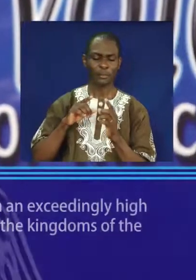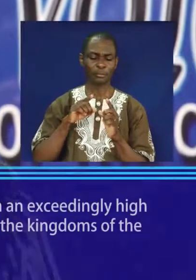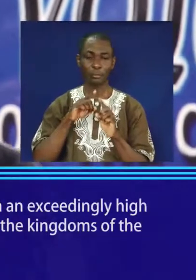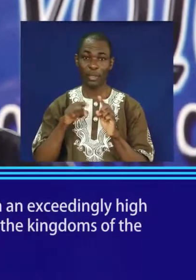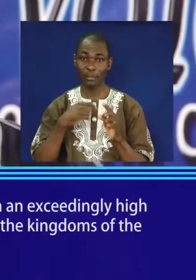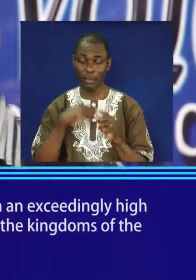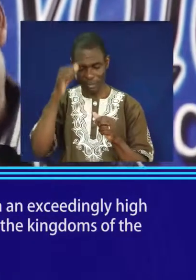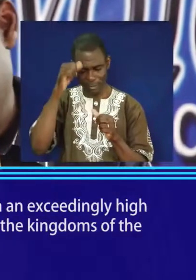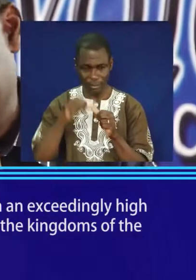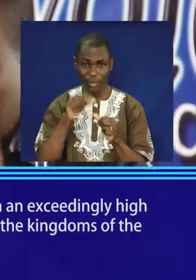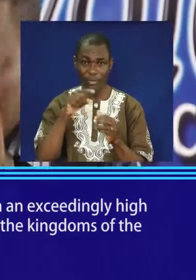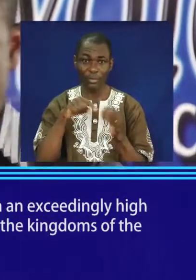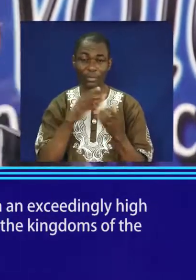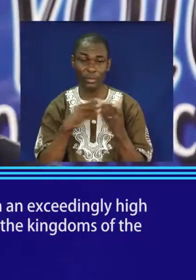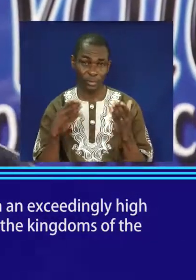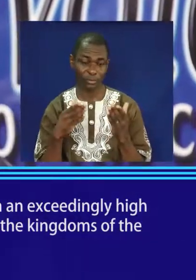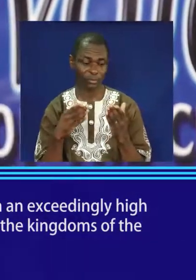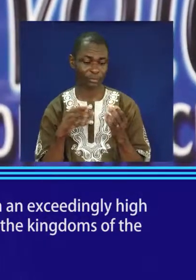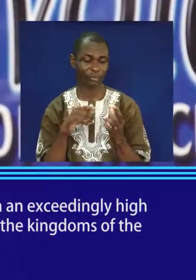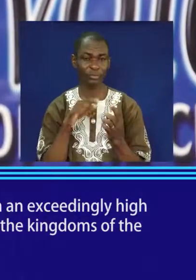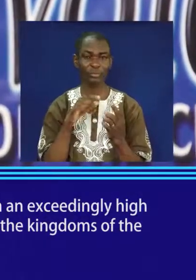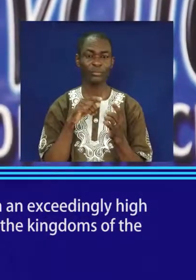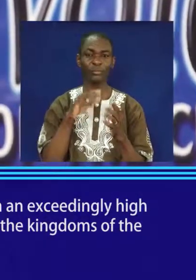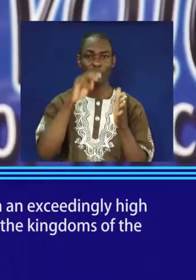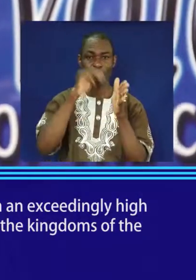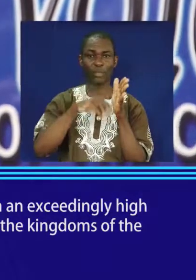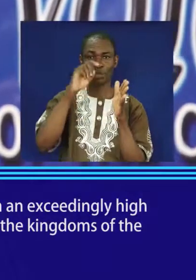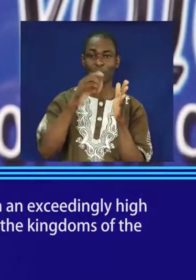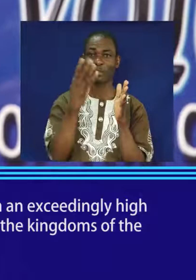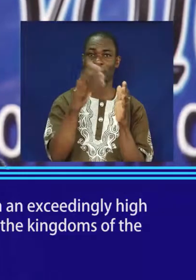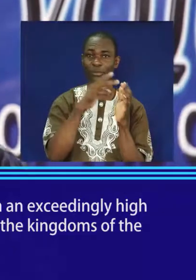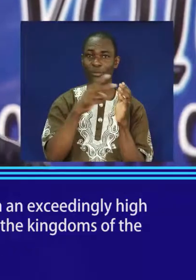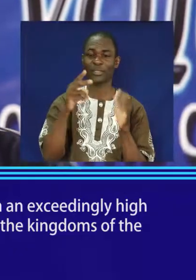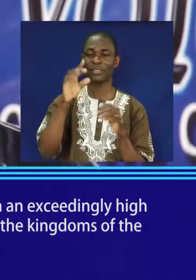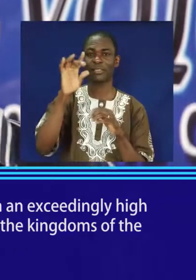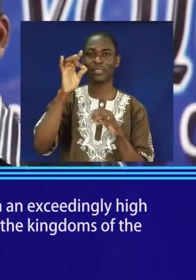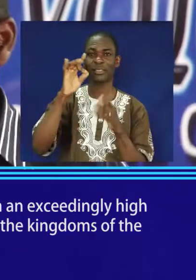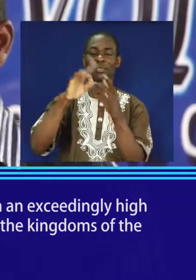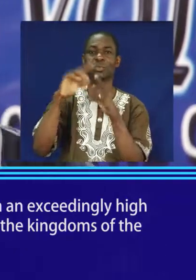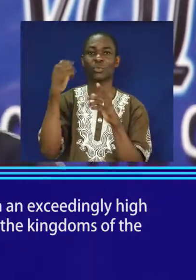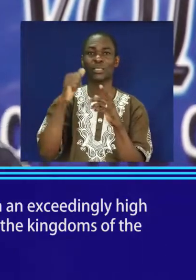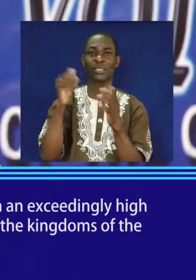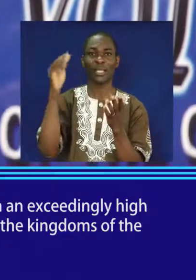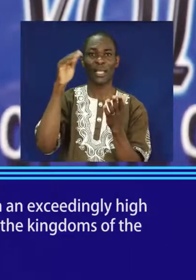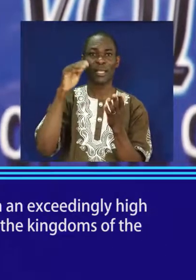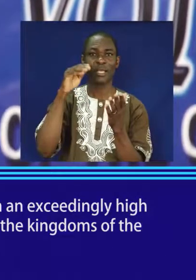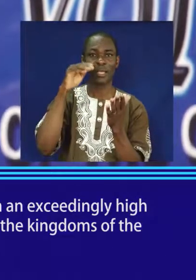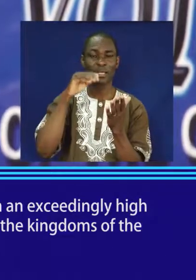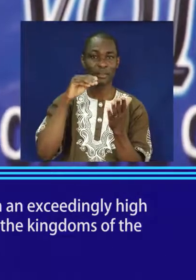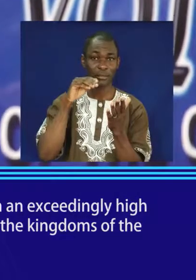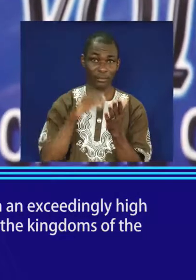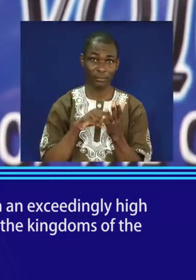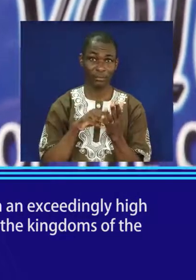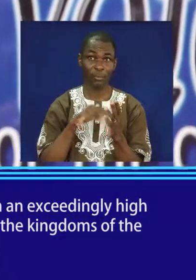chapter 4 verse 8 to 10 Bible said again the devil took him